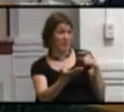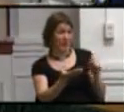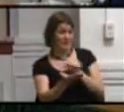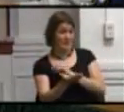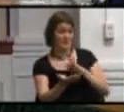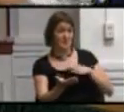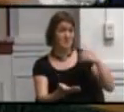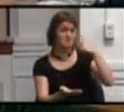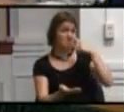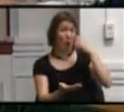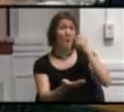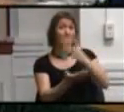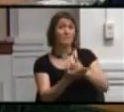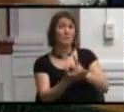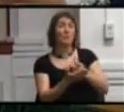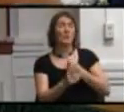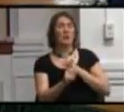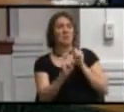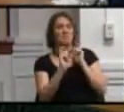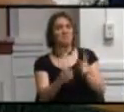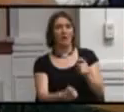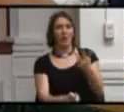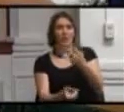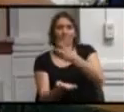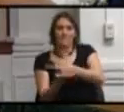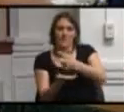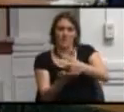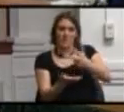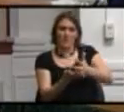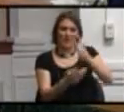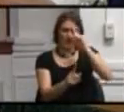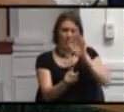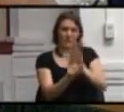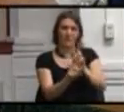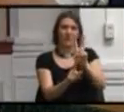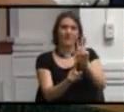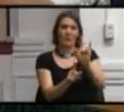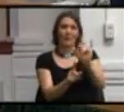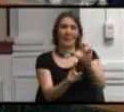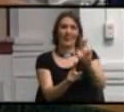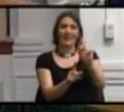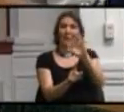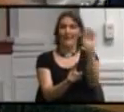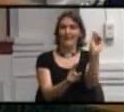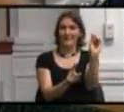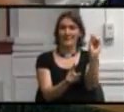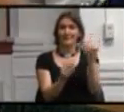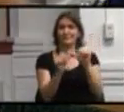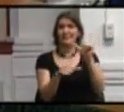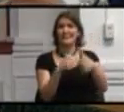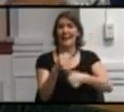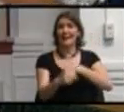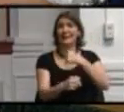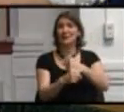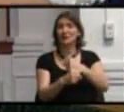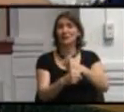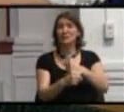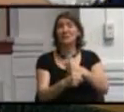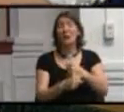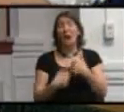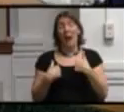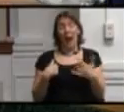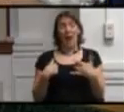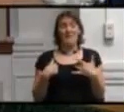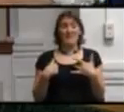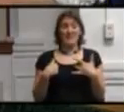is your approval to finalize that agreement with Vermilion. One way to look at this, in addition to the